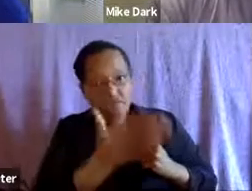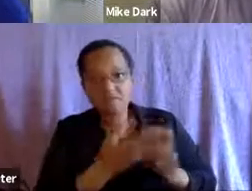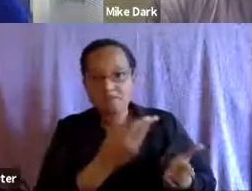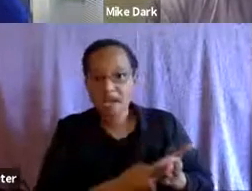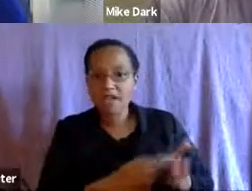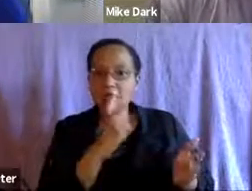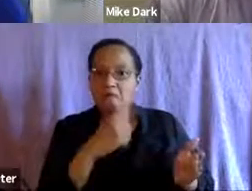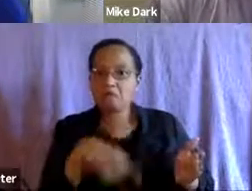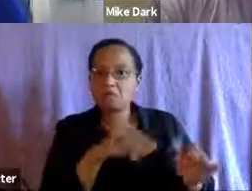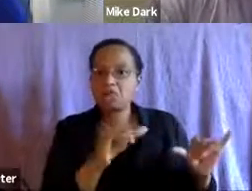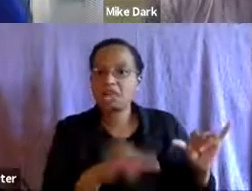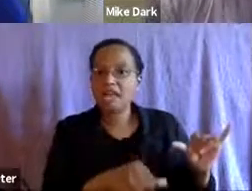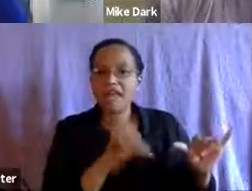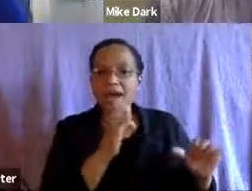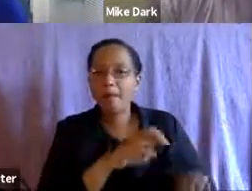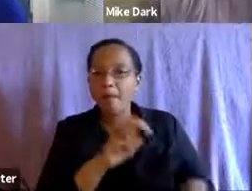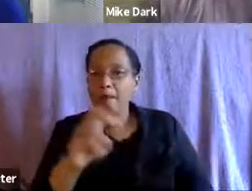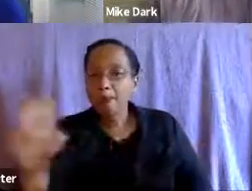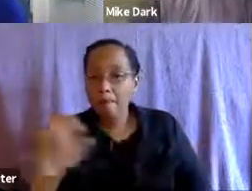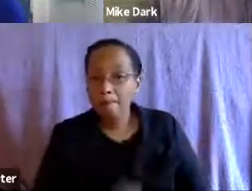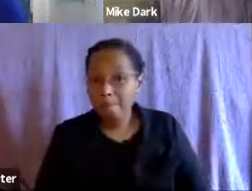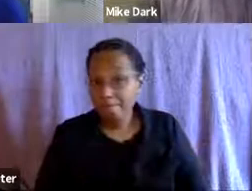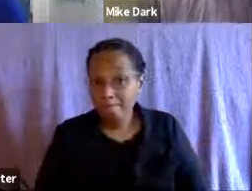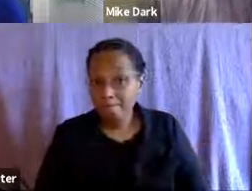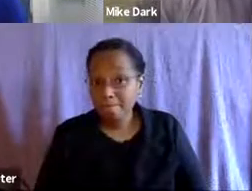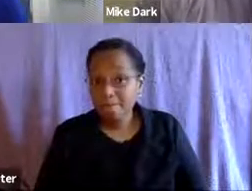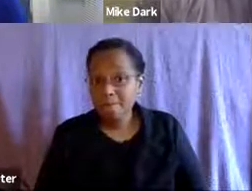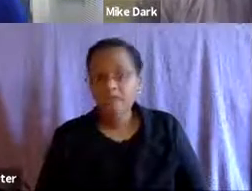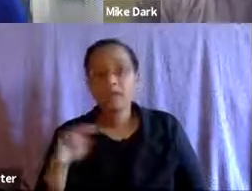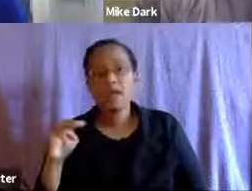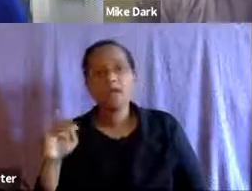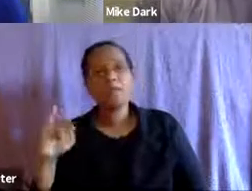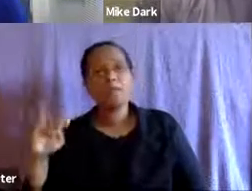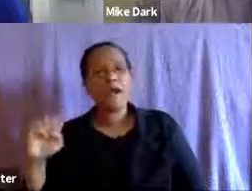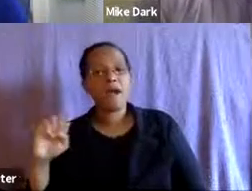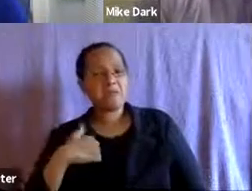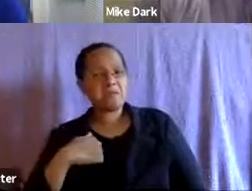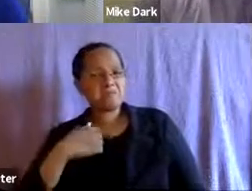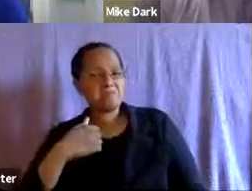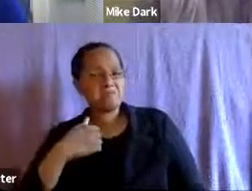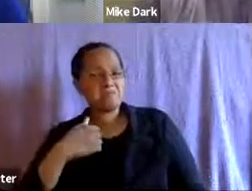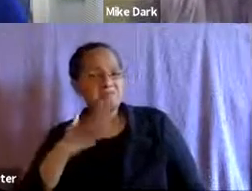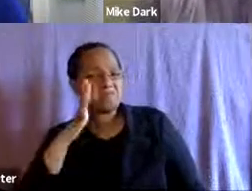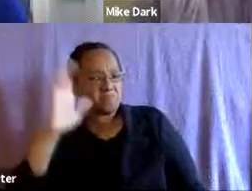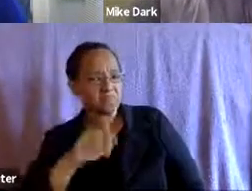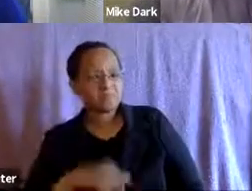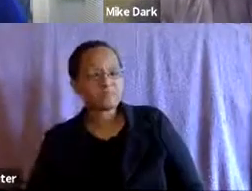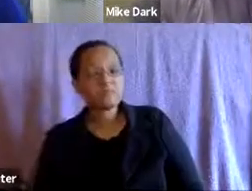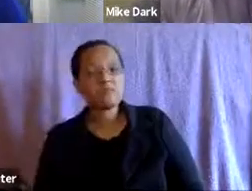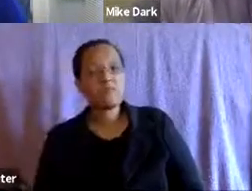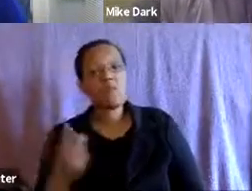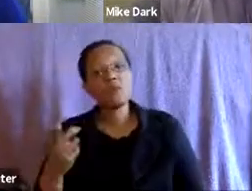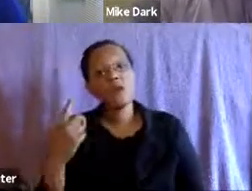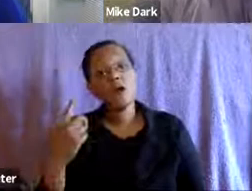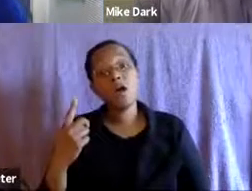great information on the CAJC website. I just want to make sure that people get their questions answered if we're not able to do that on the webinar.